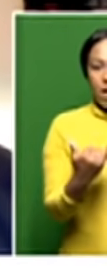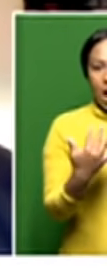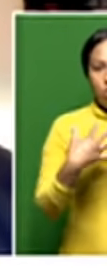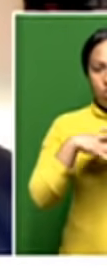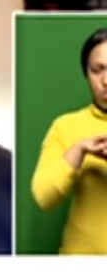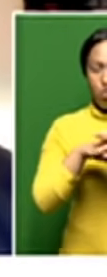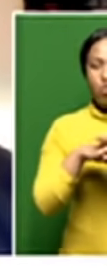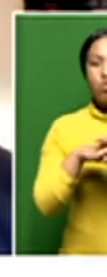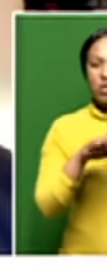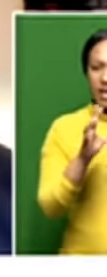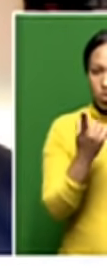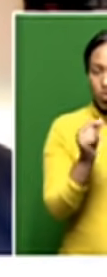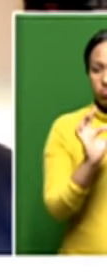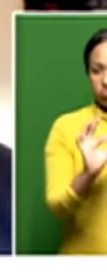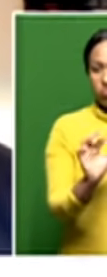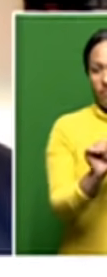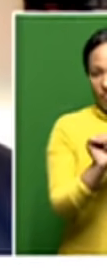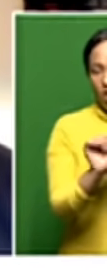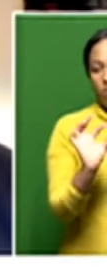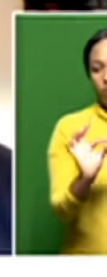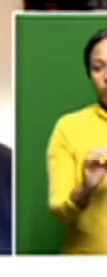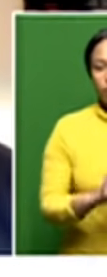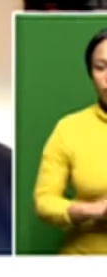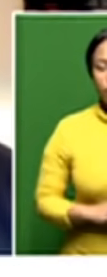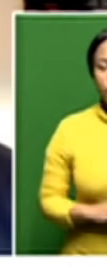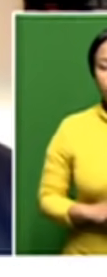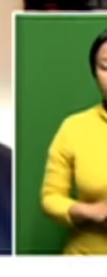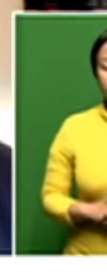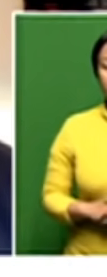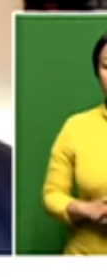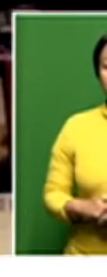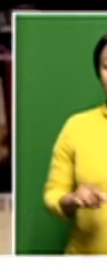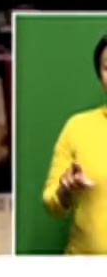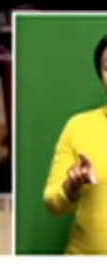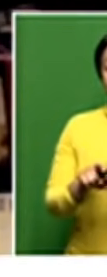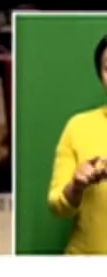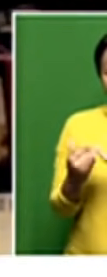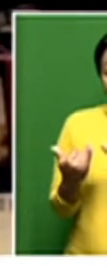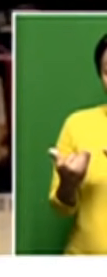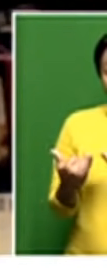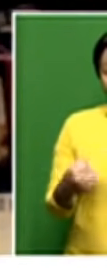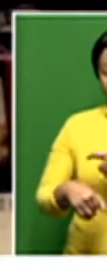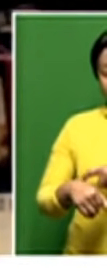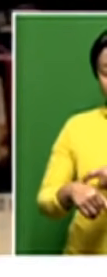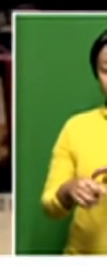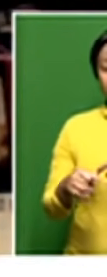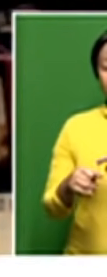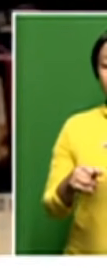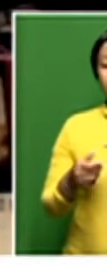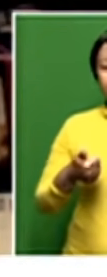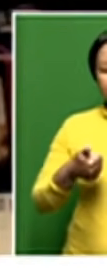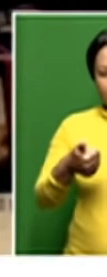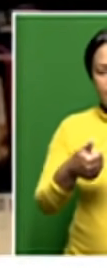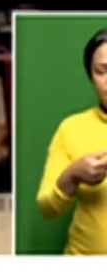executed this time. Yeah, and I think what we also need to point out is that this time around, the recall is